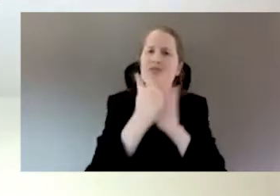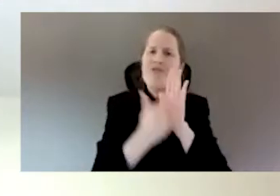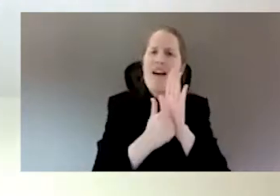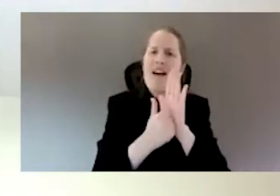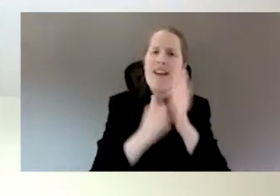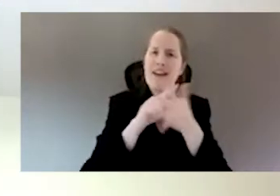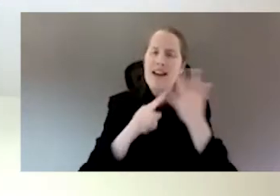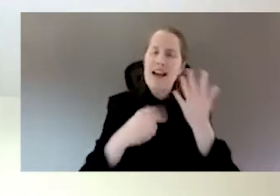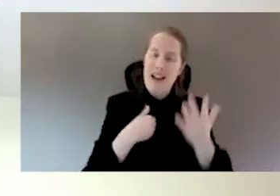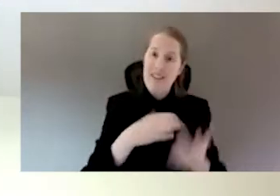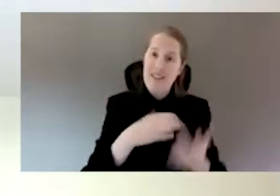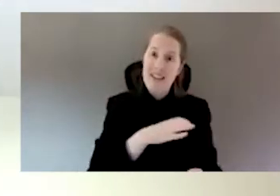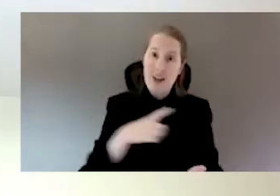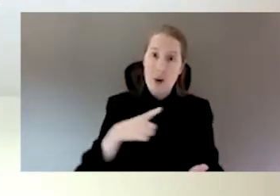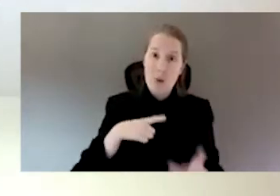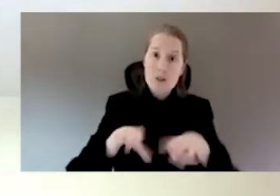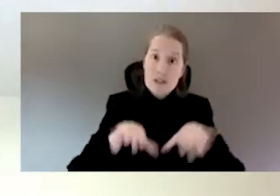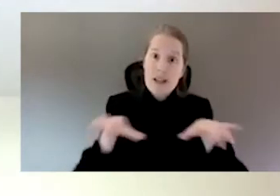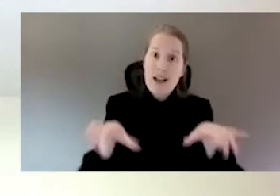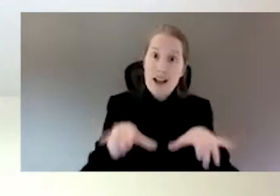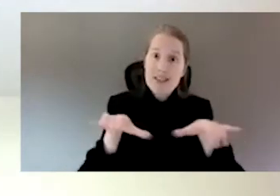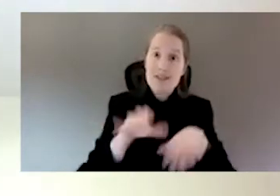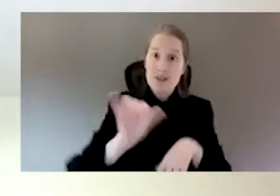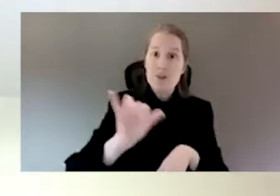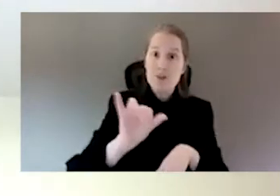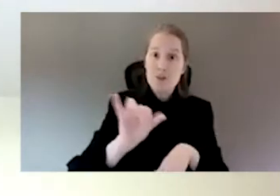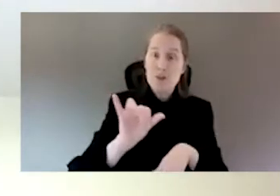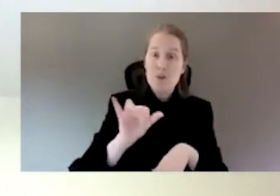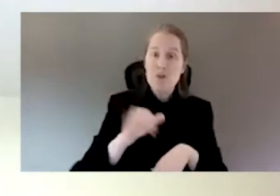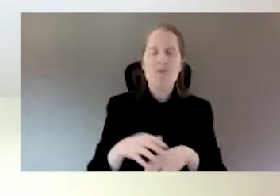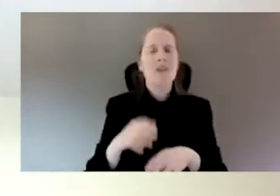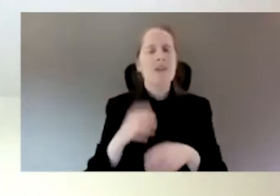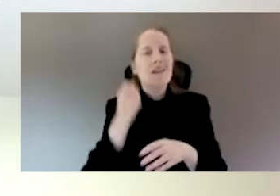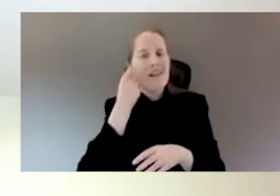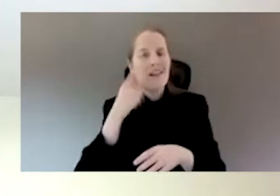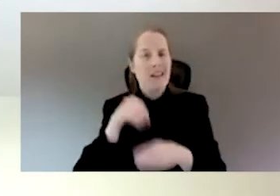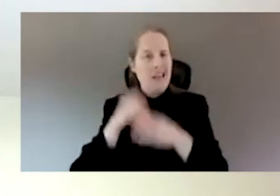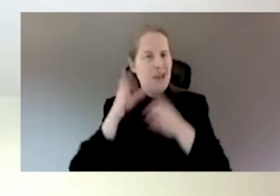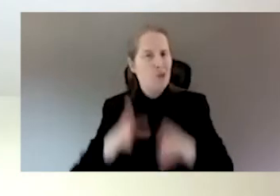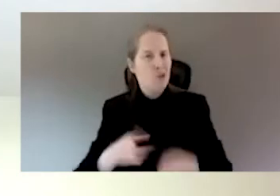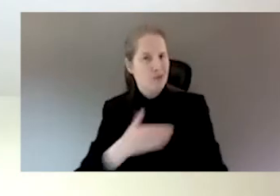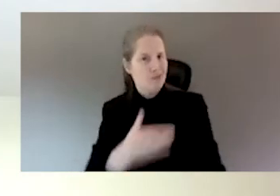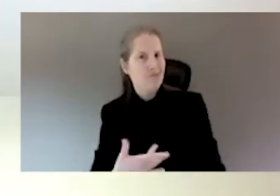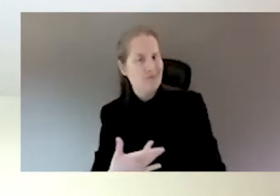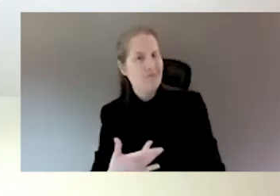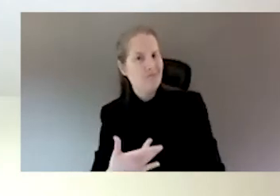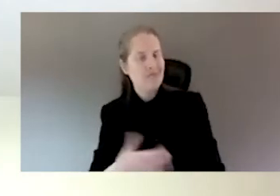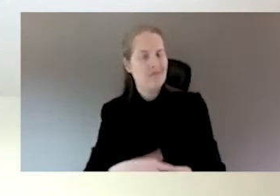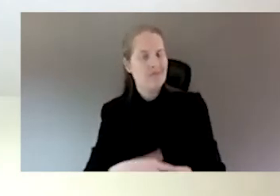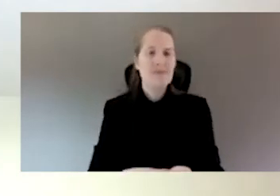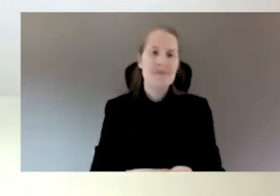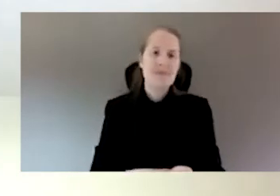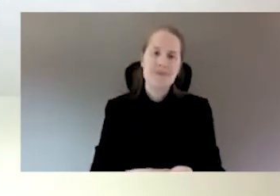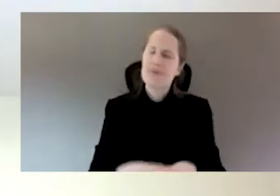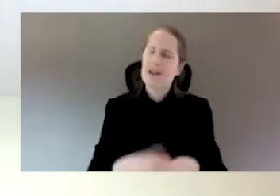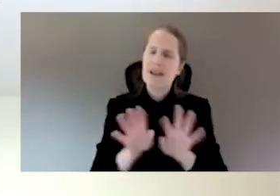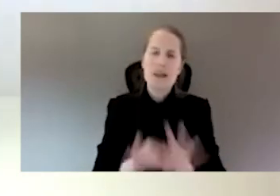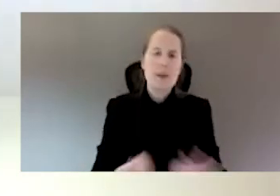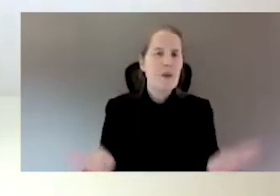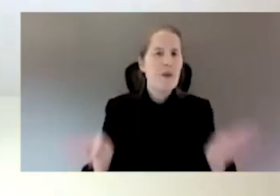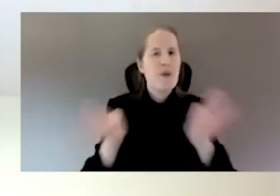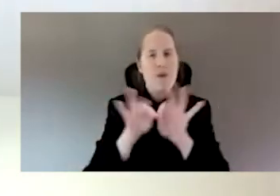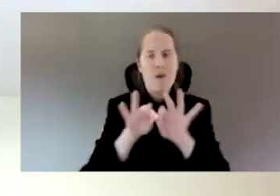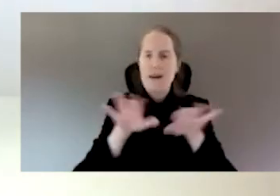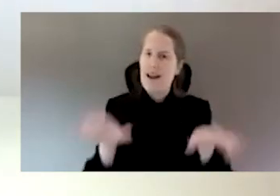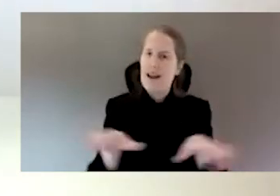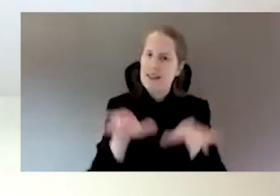council activities we often have in person. These council activities are very critical for our